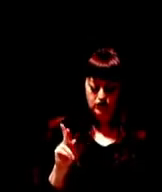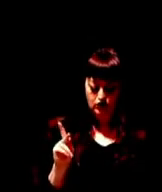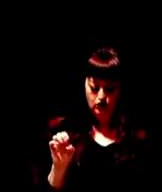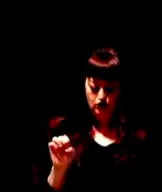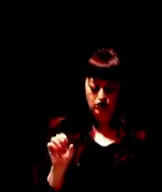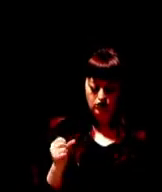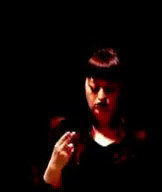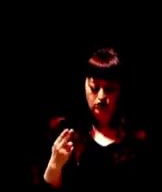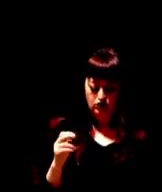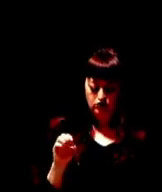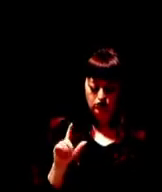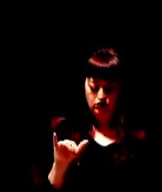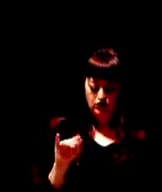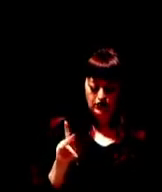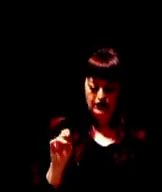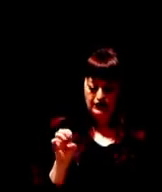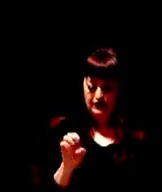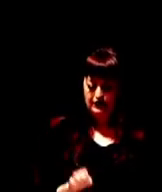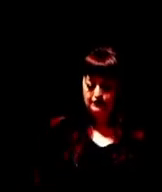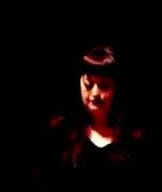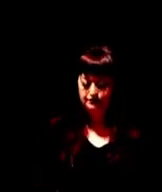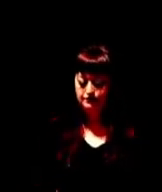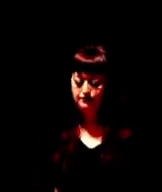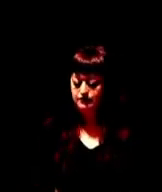Luke Shilke.